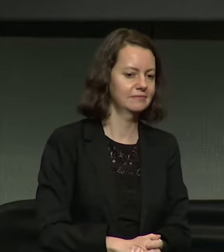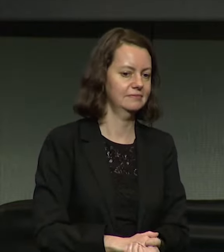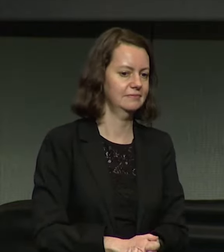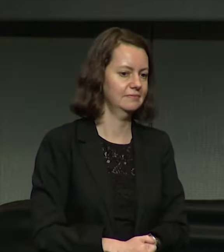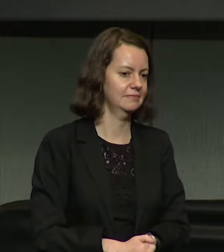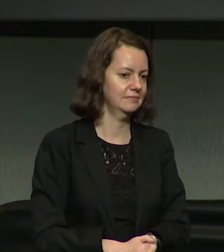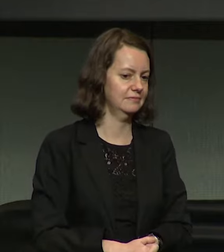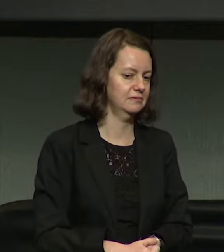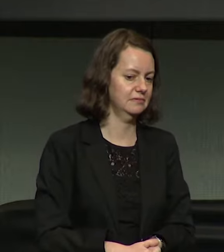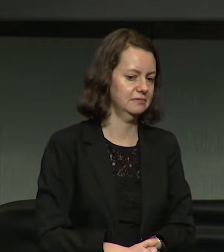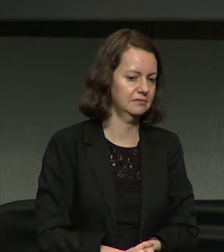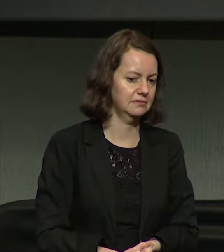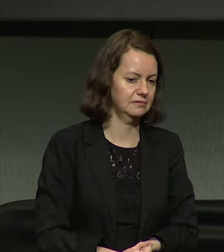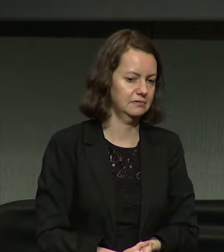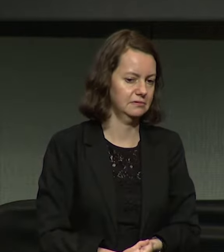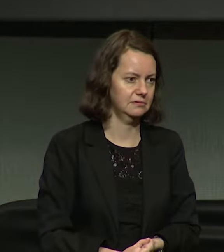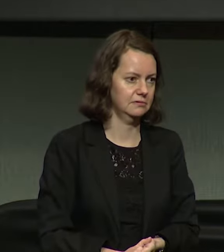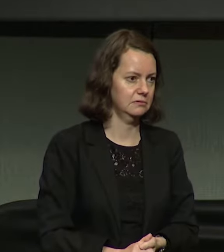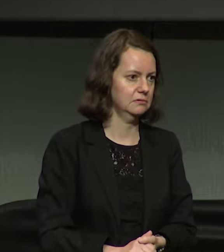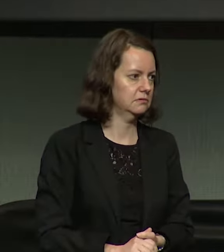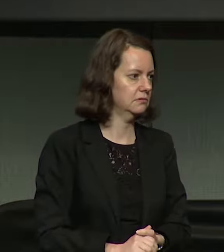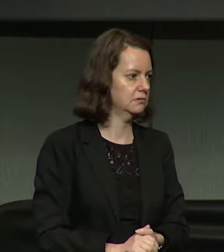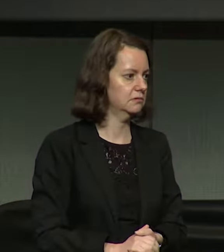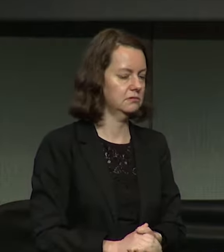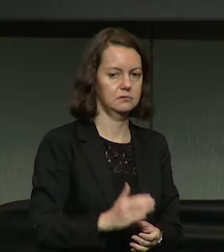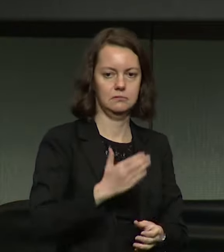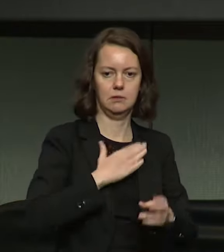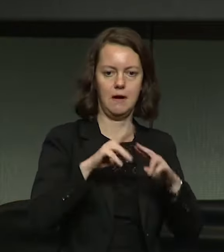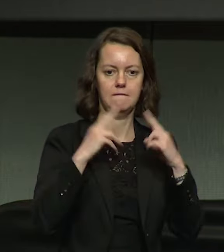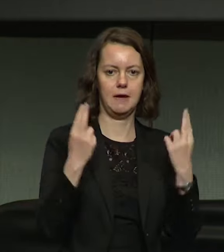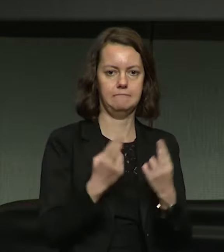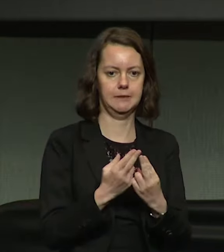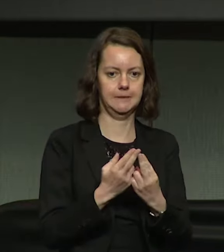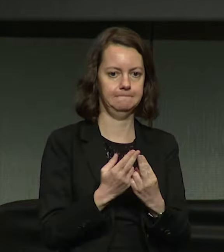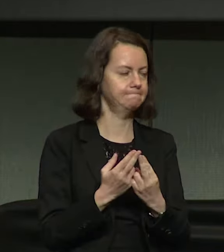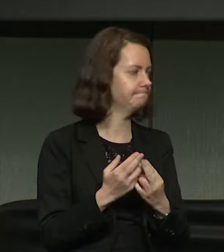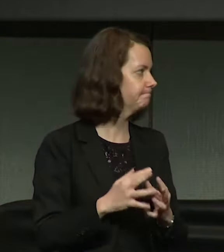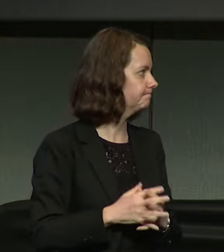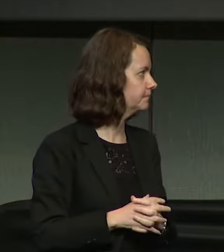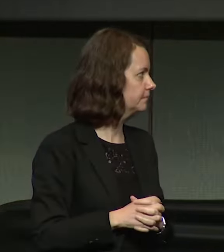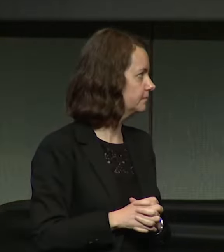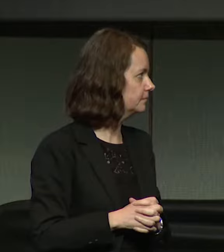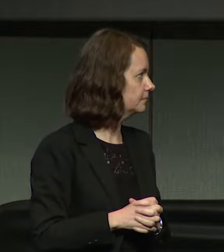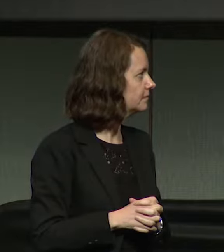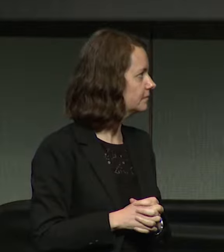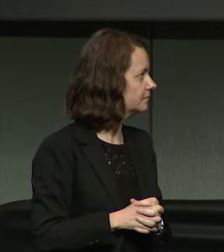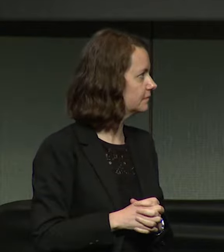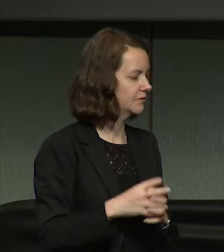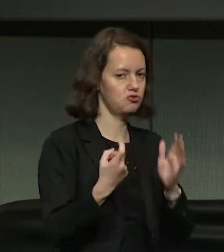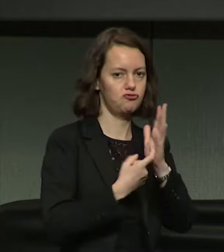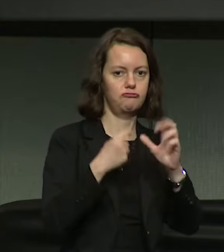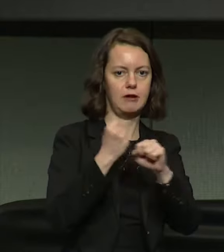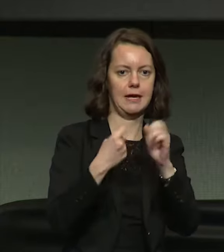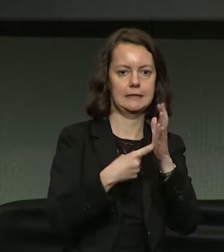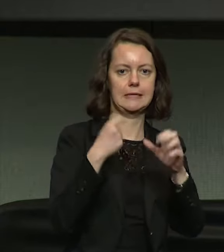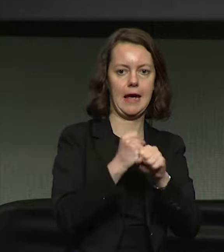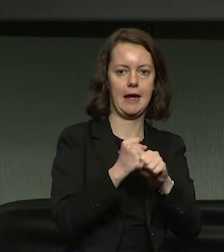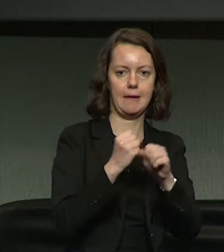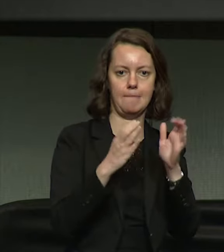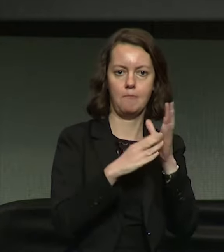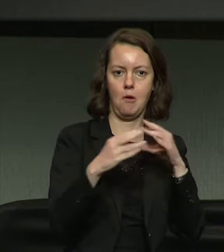So that's Bundaberg, some of the figures. This is my family. You can see that we're a pretty ragtag mob. I'm the youngest of